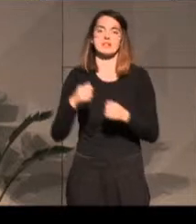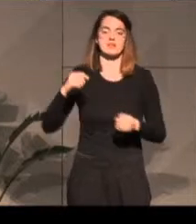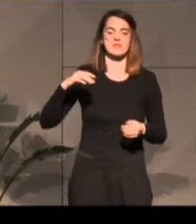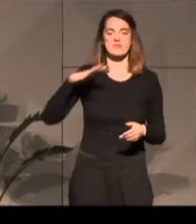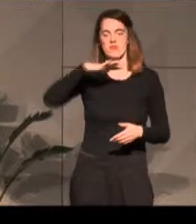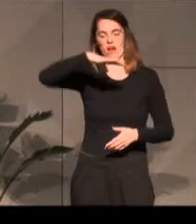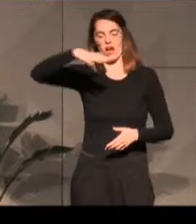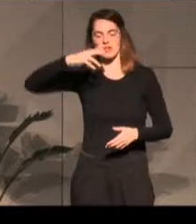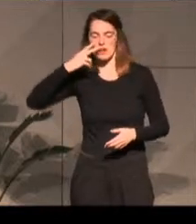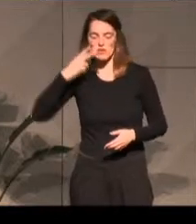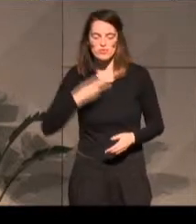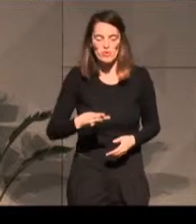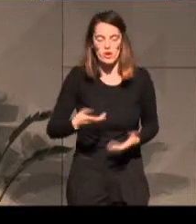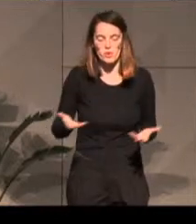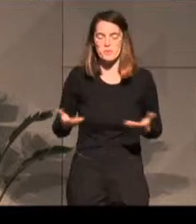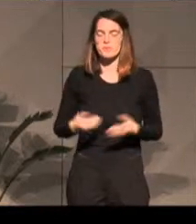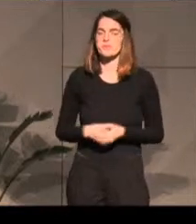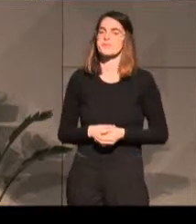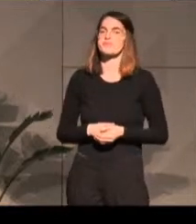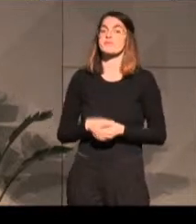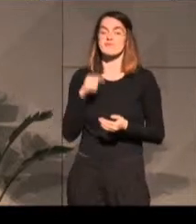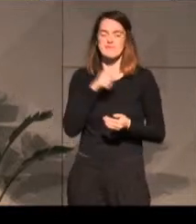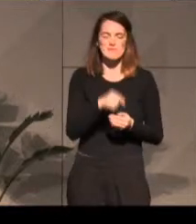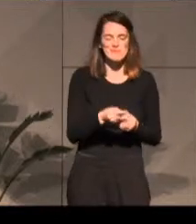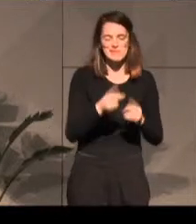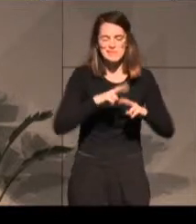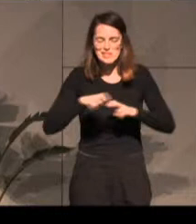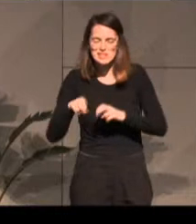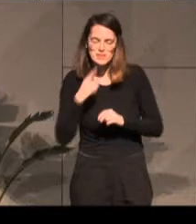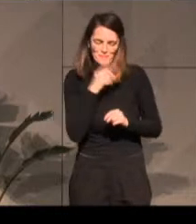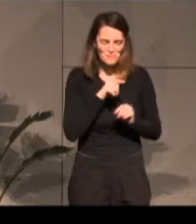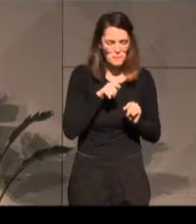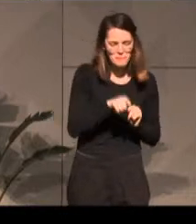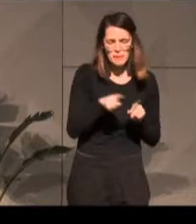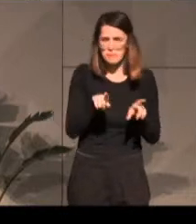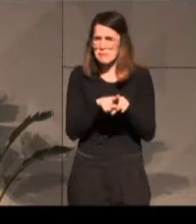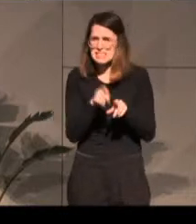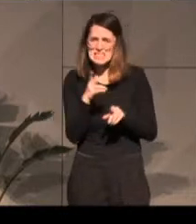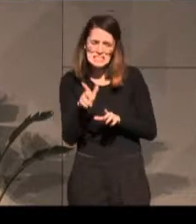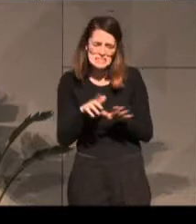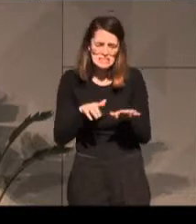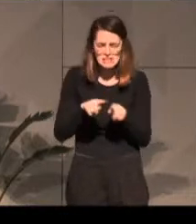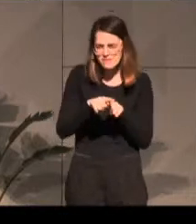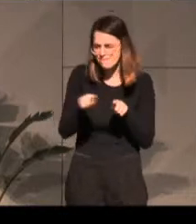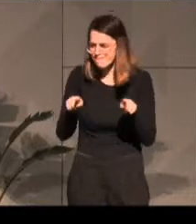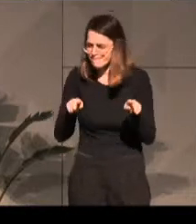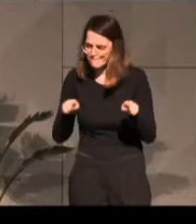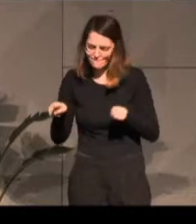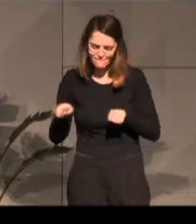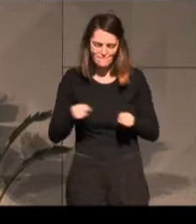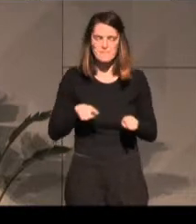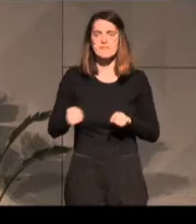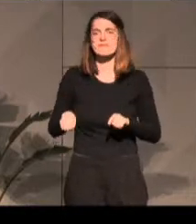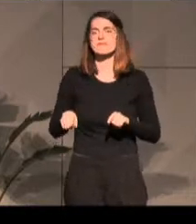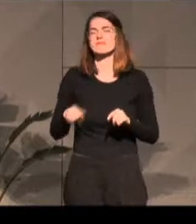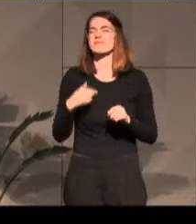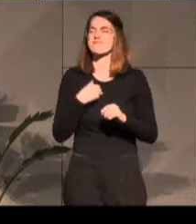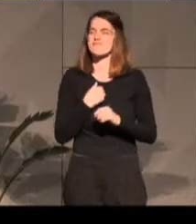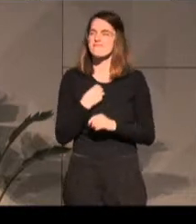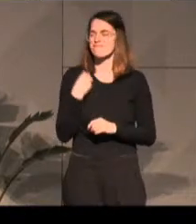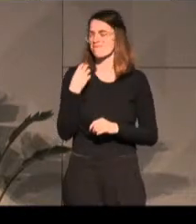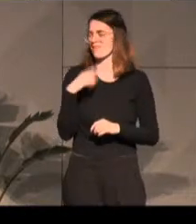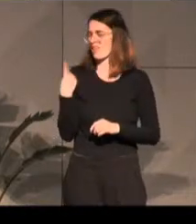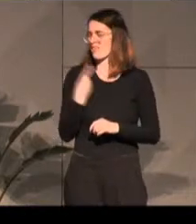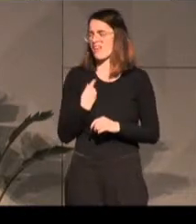candidates that we looked into when we were there to see if they would be